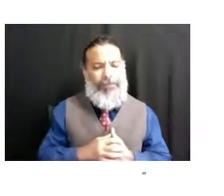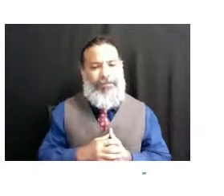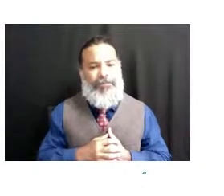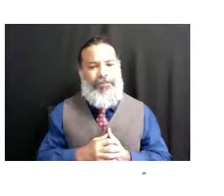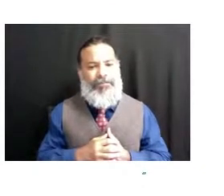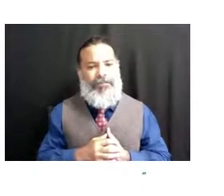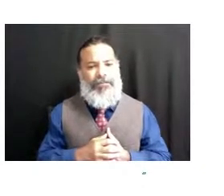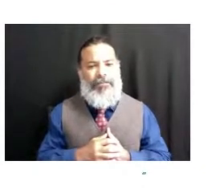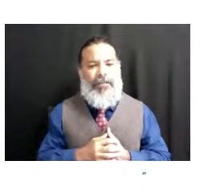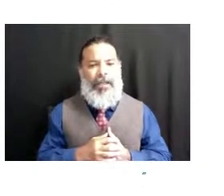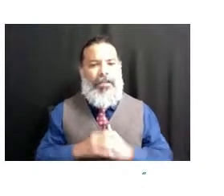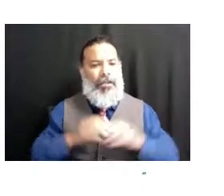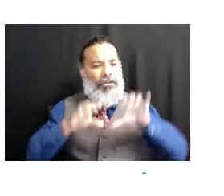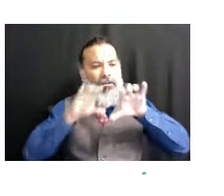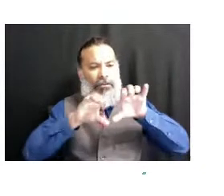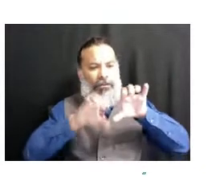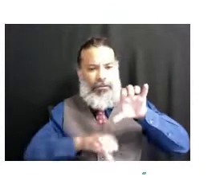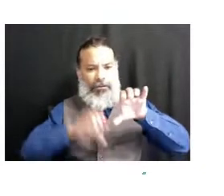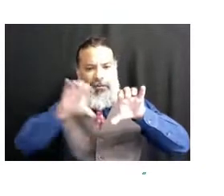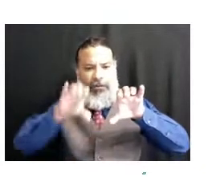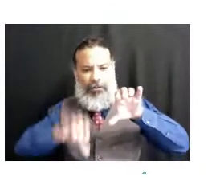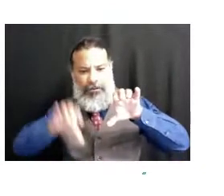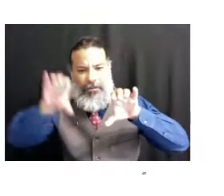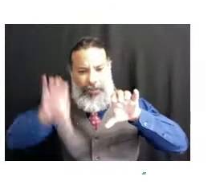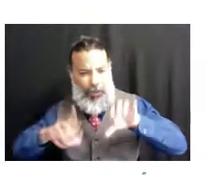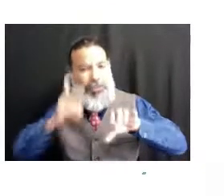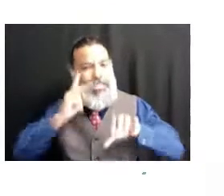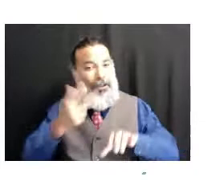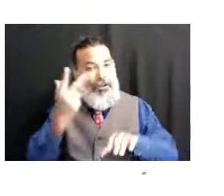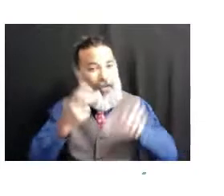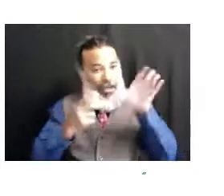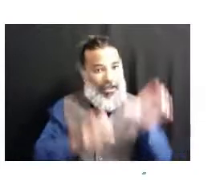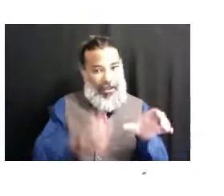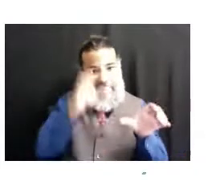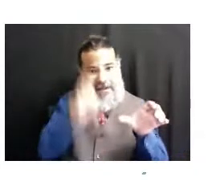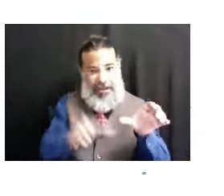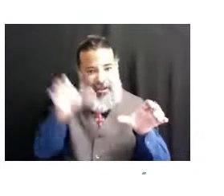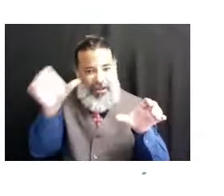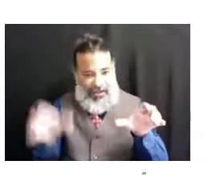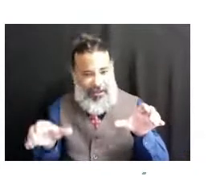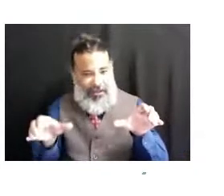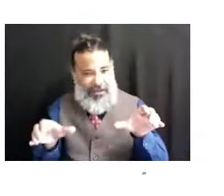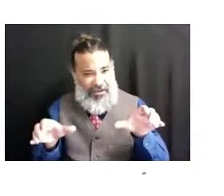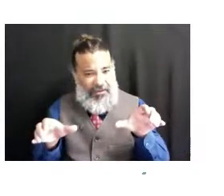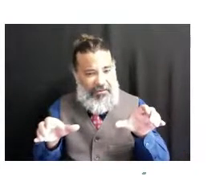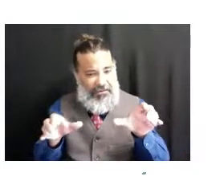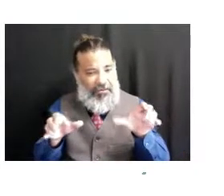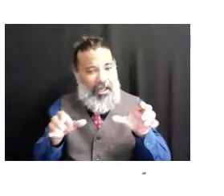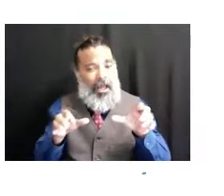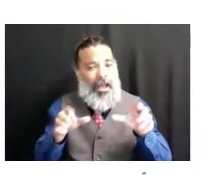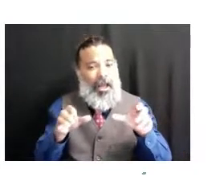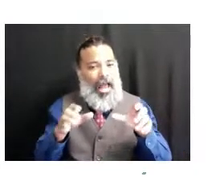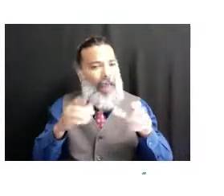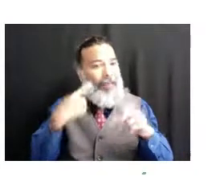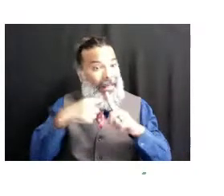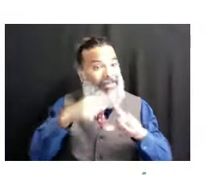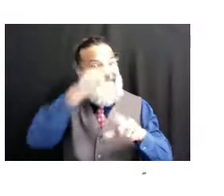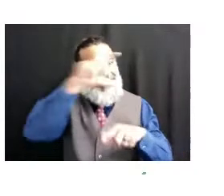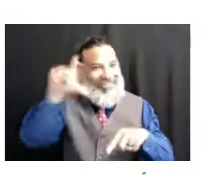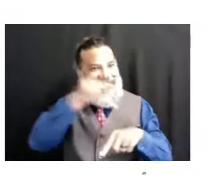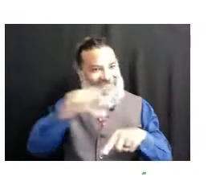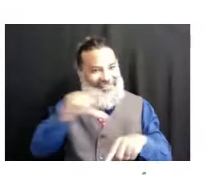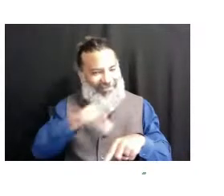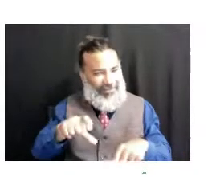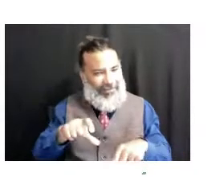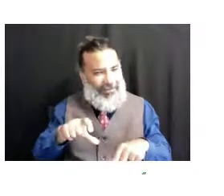It's segmented. And you see the three separate horizontals and verticals. You